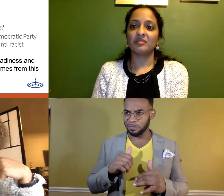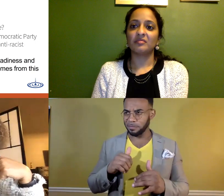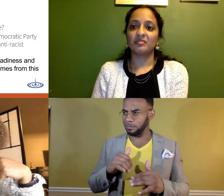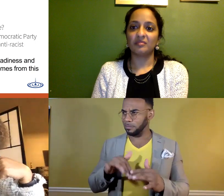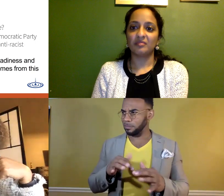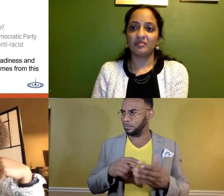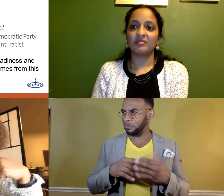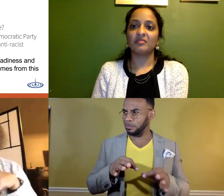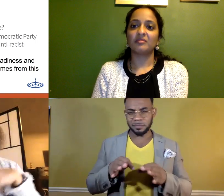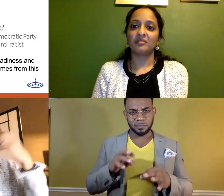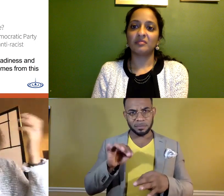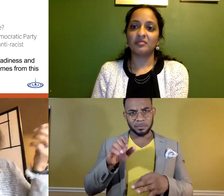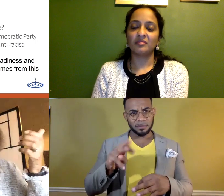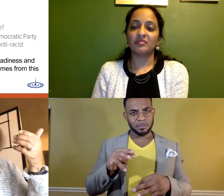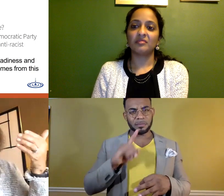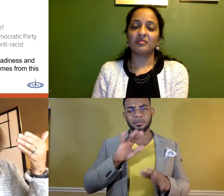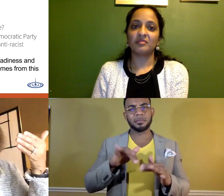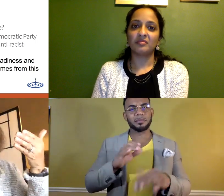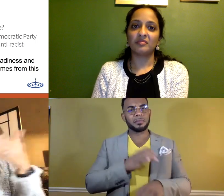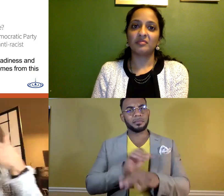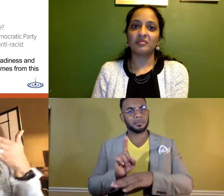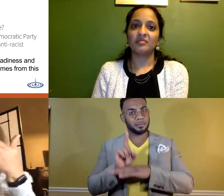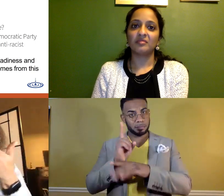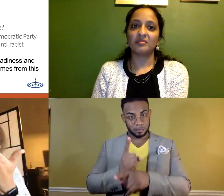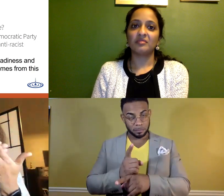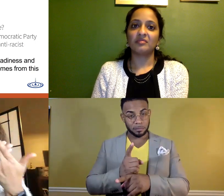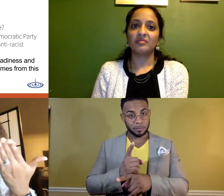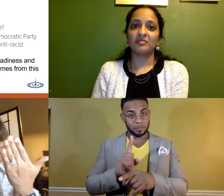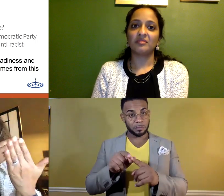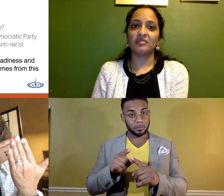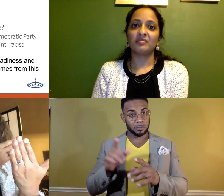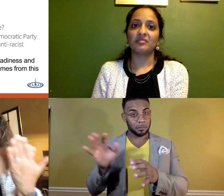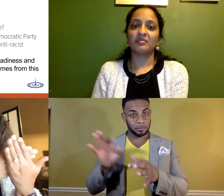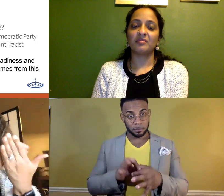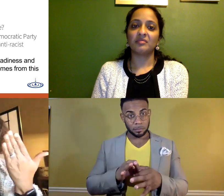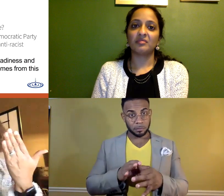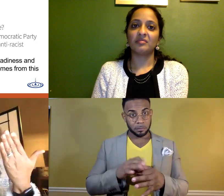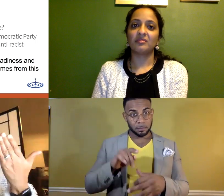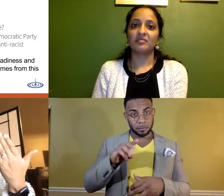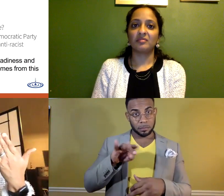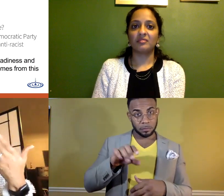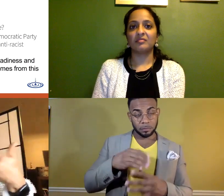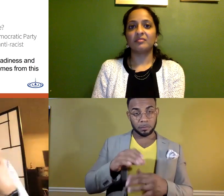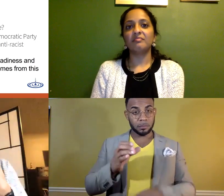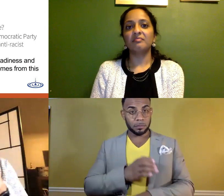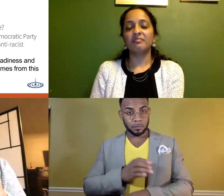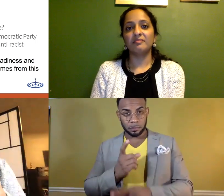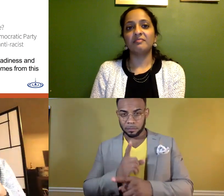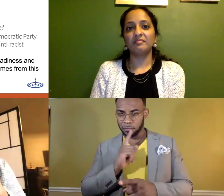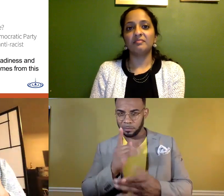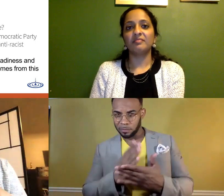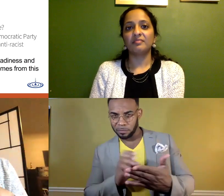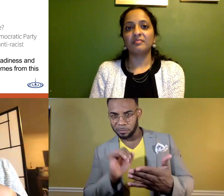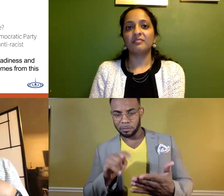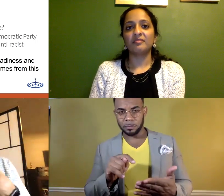define racism as power and privilege, right? Like when you combine prejudice and power, right? There's that piece of